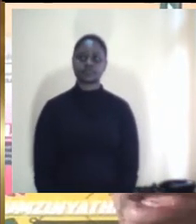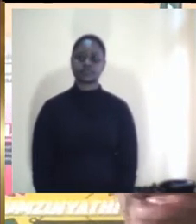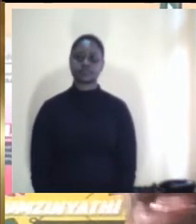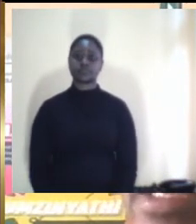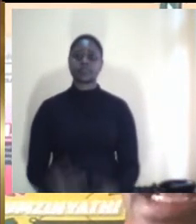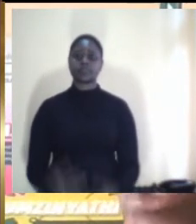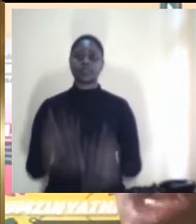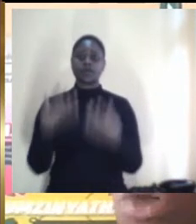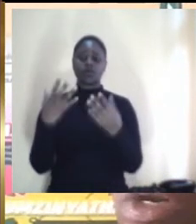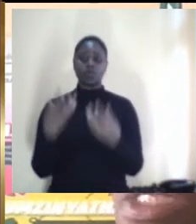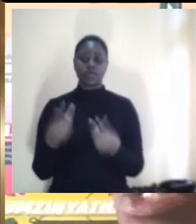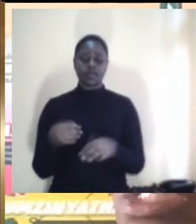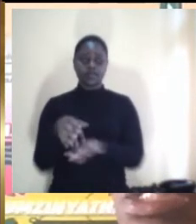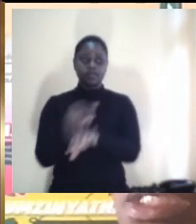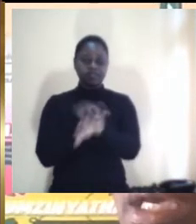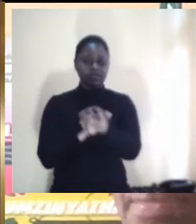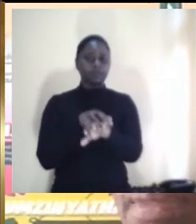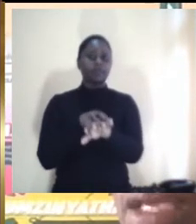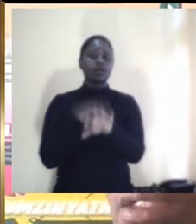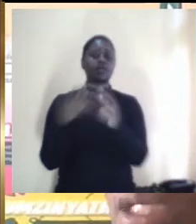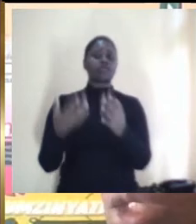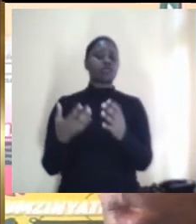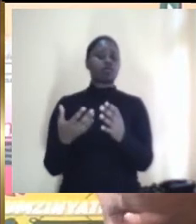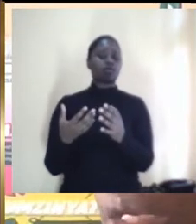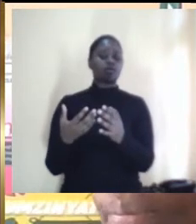We have agricultural colleges,